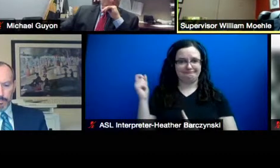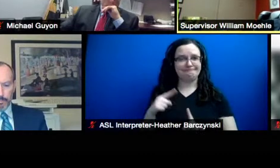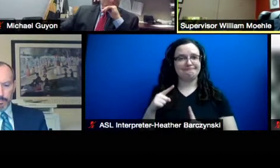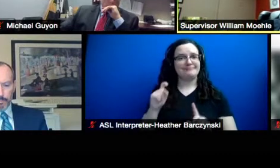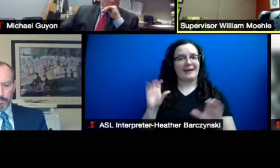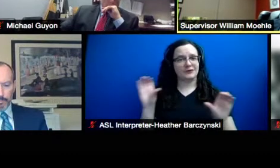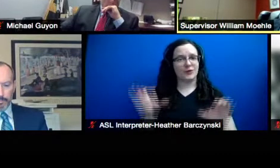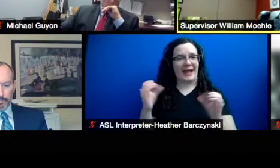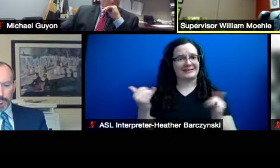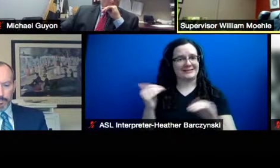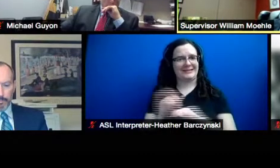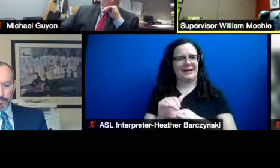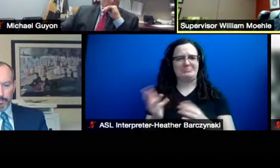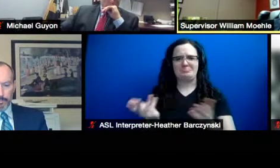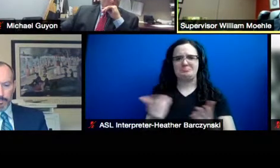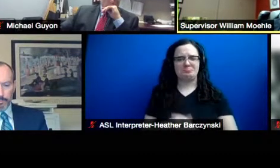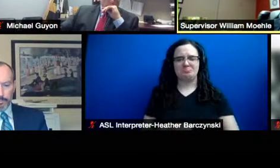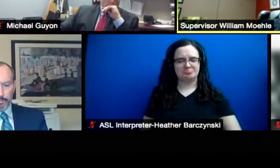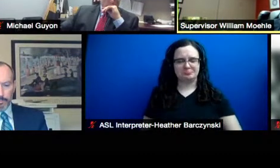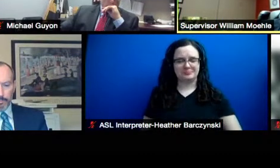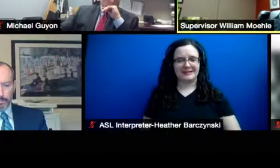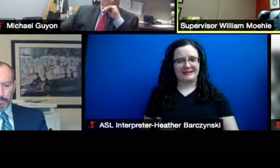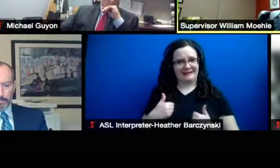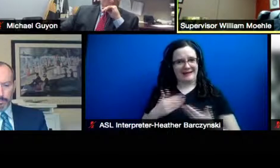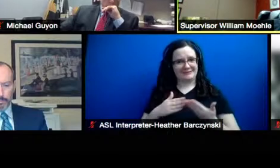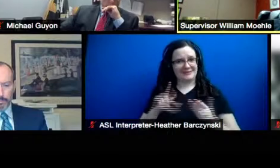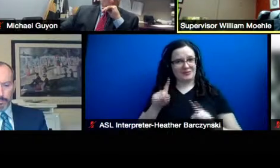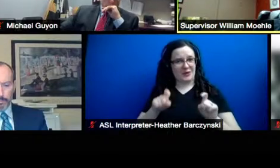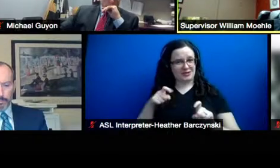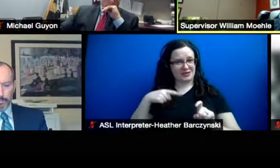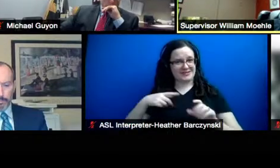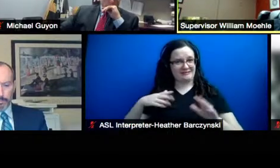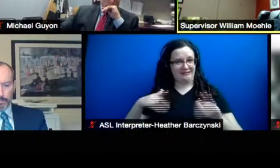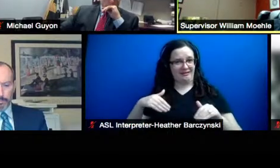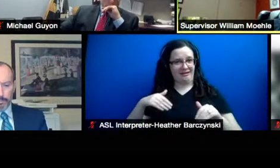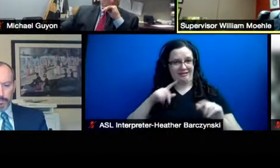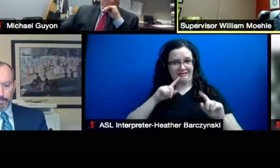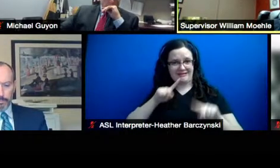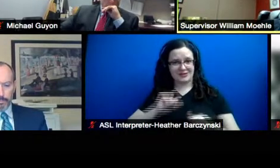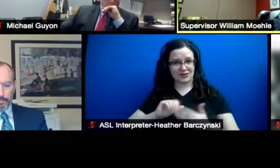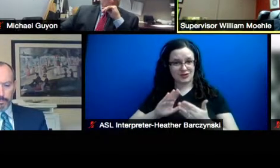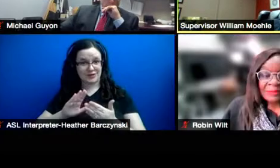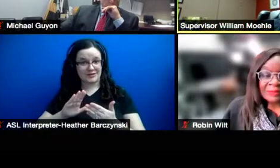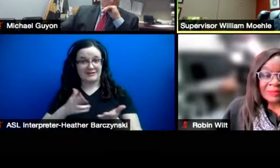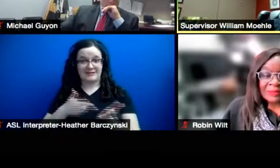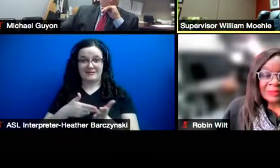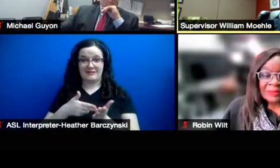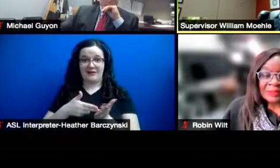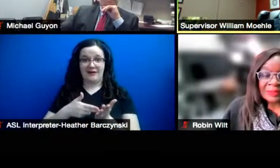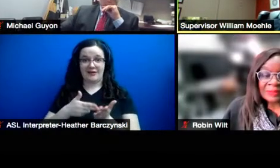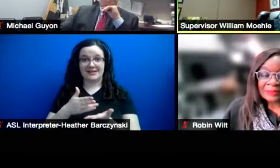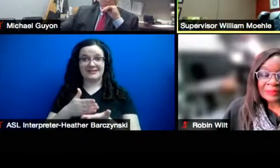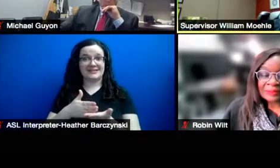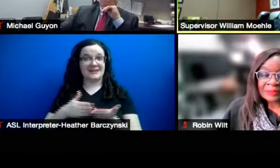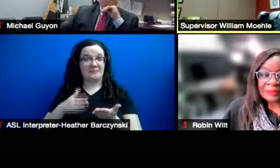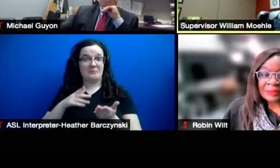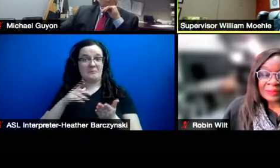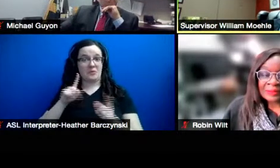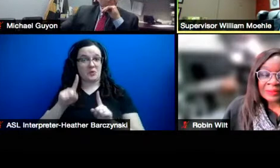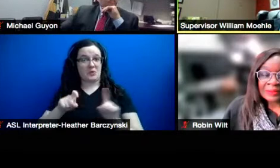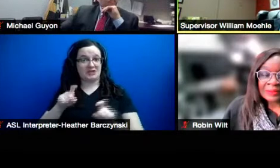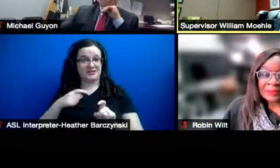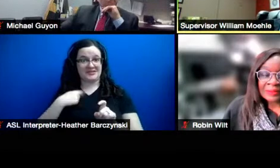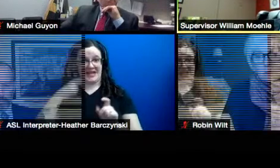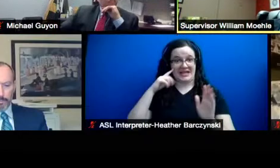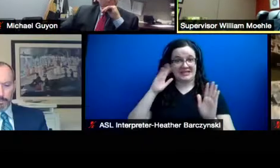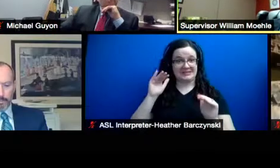We've got some unanswered questions, and frankly, some that I didn't expect would be unanswered.